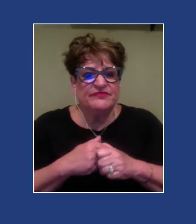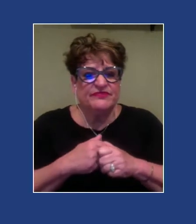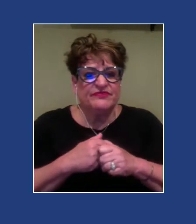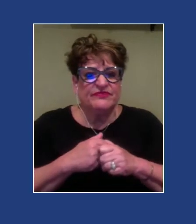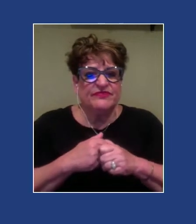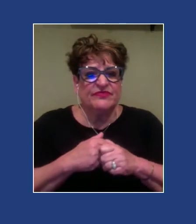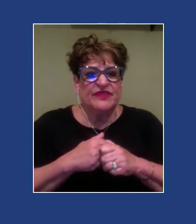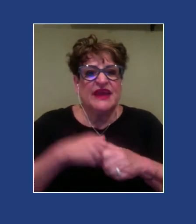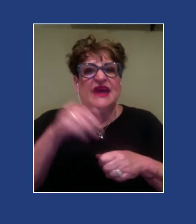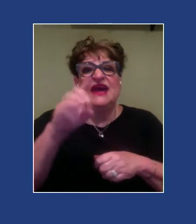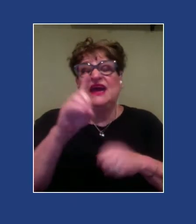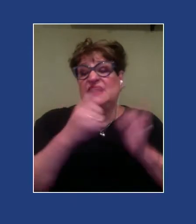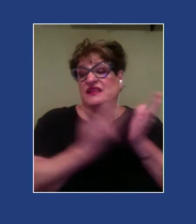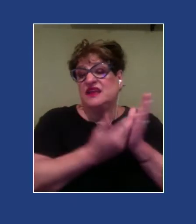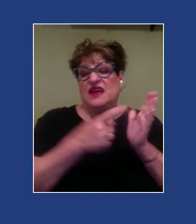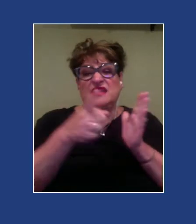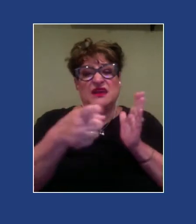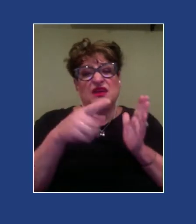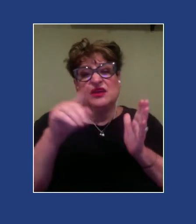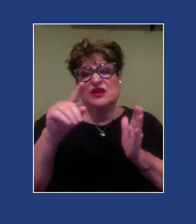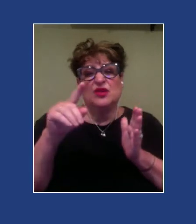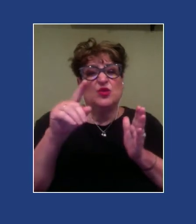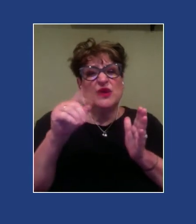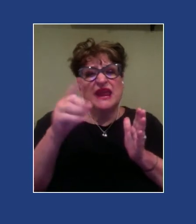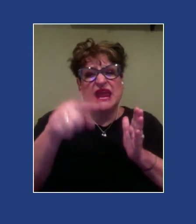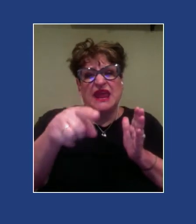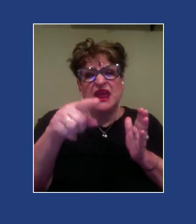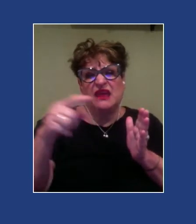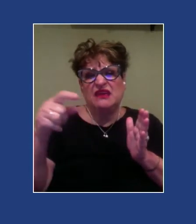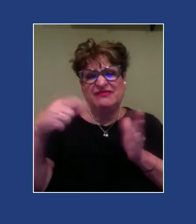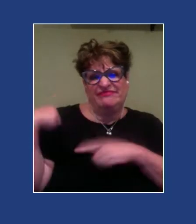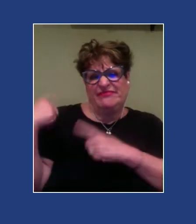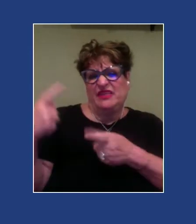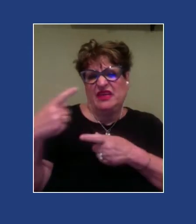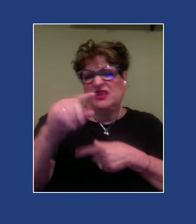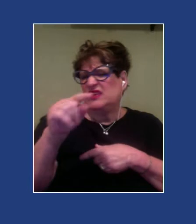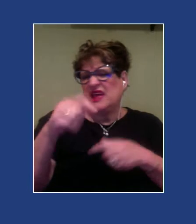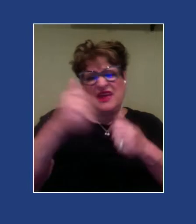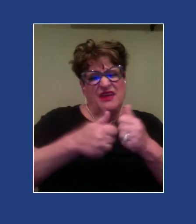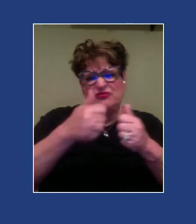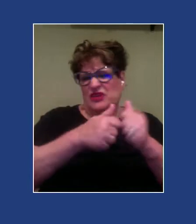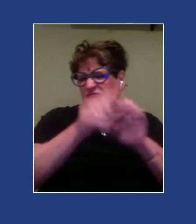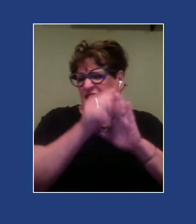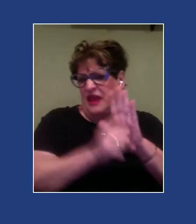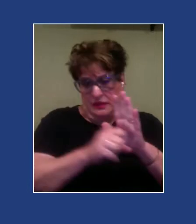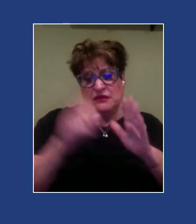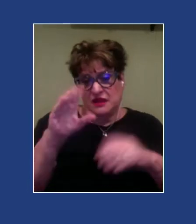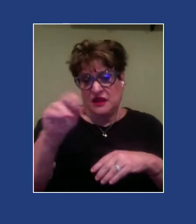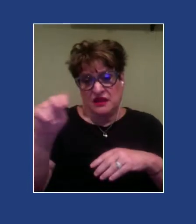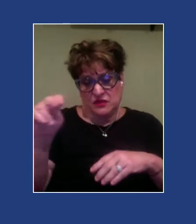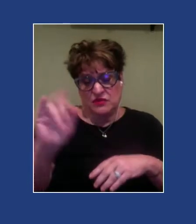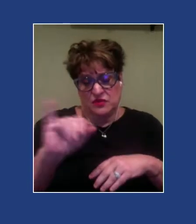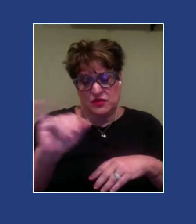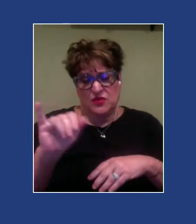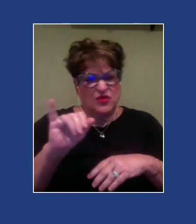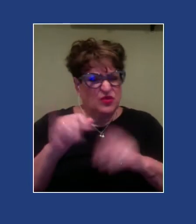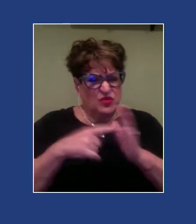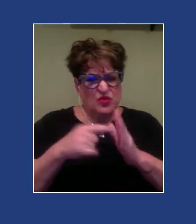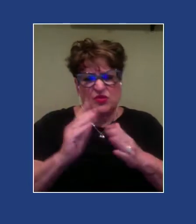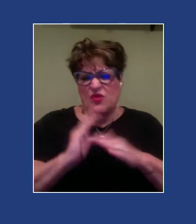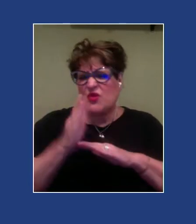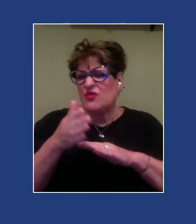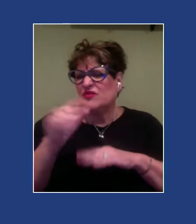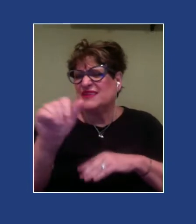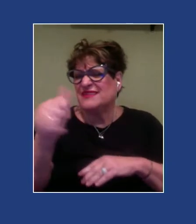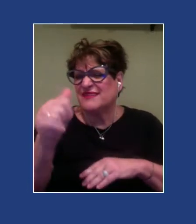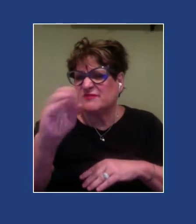Data from the US Trans Survey of 28,000 people from every state in the US, including from Connecticut, showed that over 10% reported a